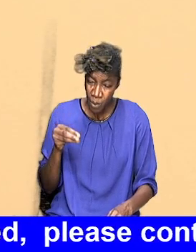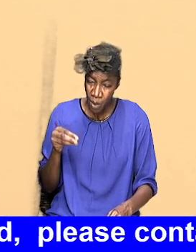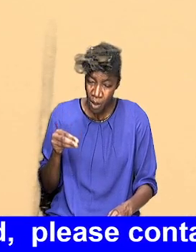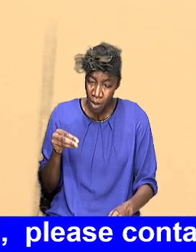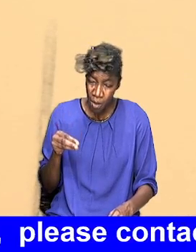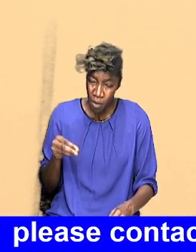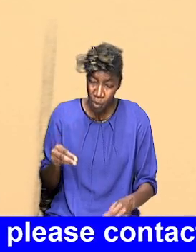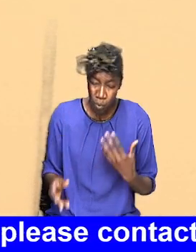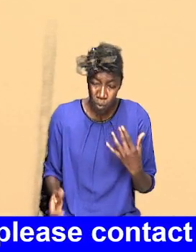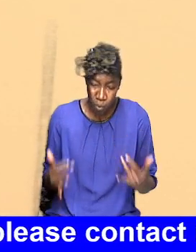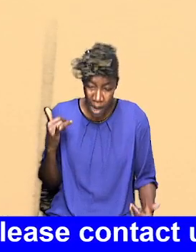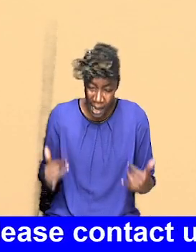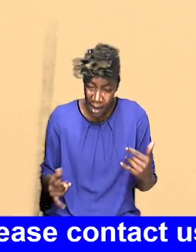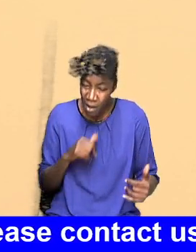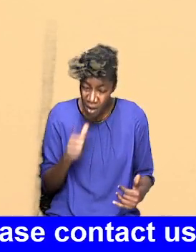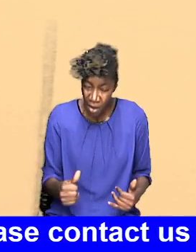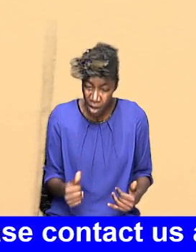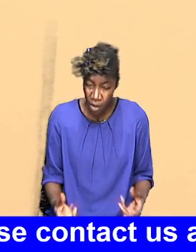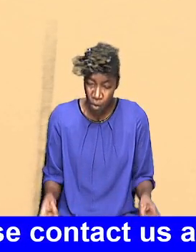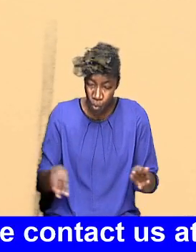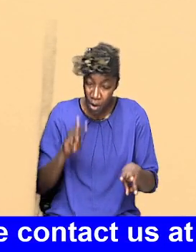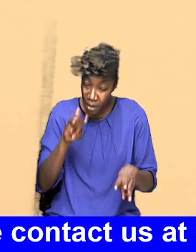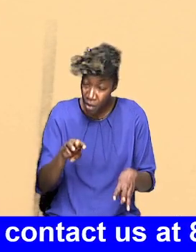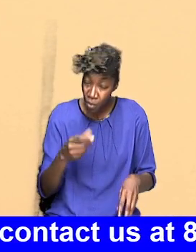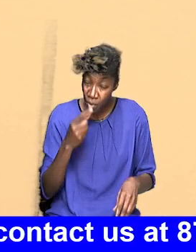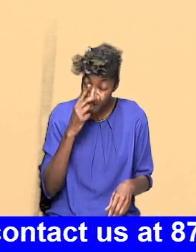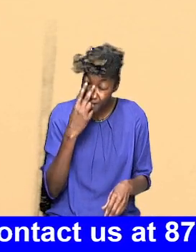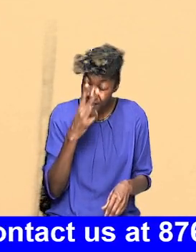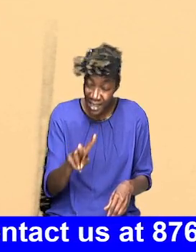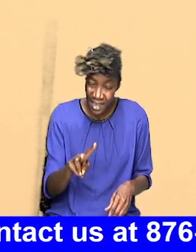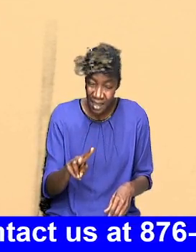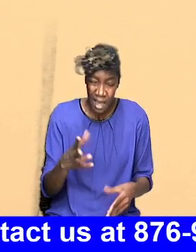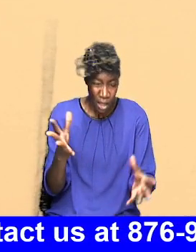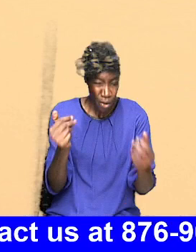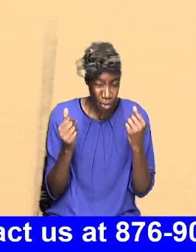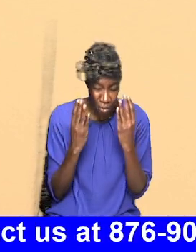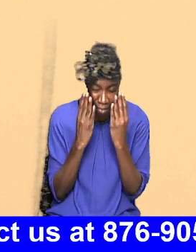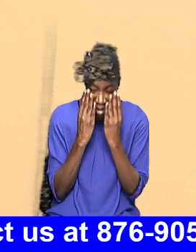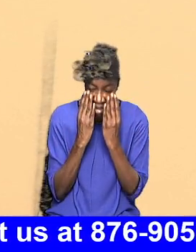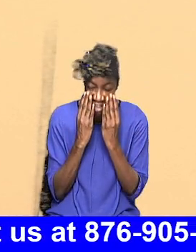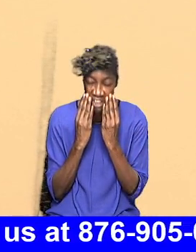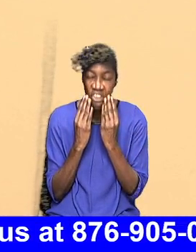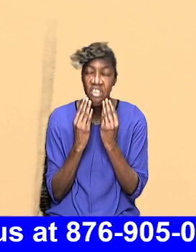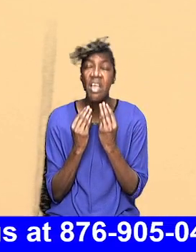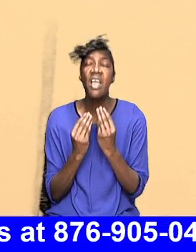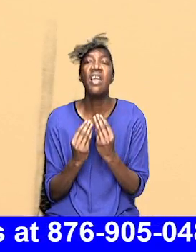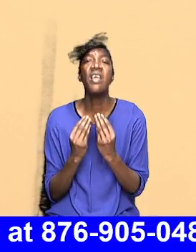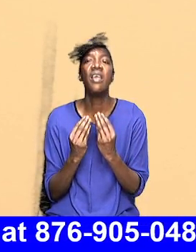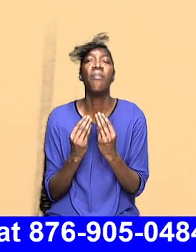worthy, amen, you saw it fit. You took the shame. Hallelujah.